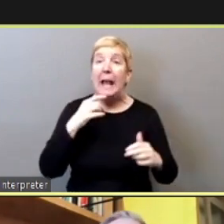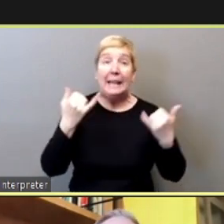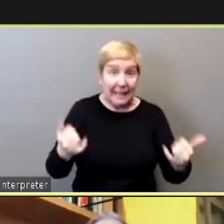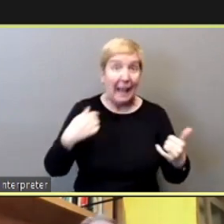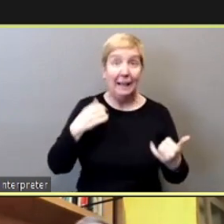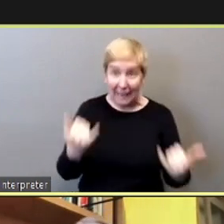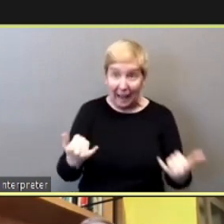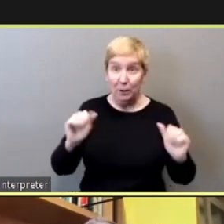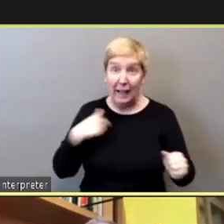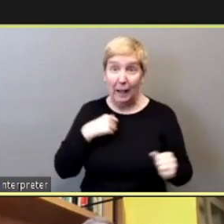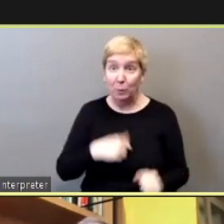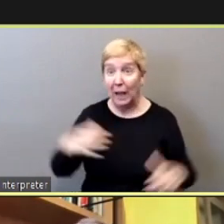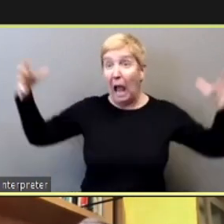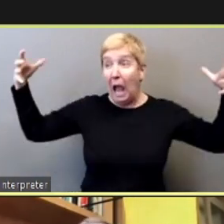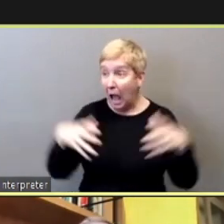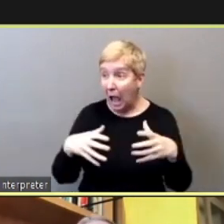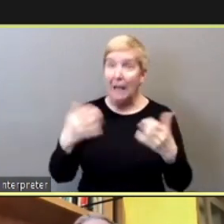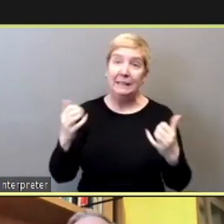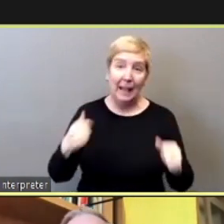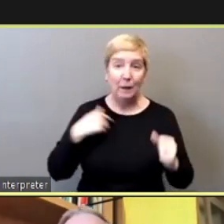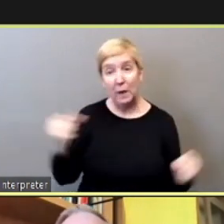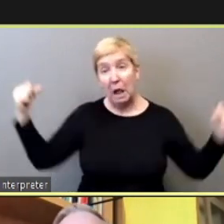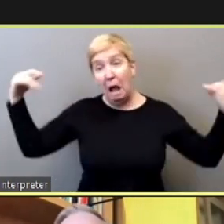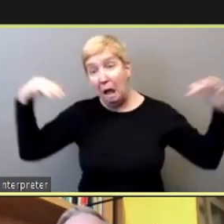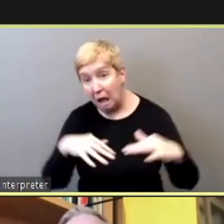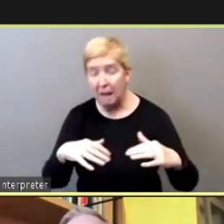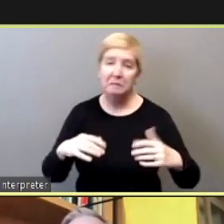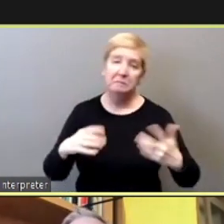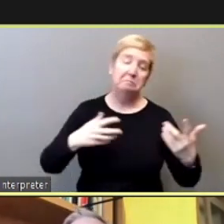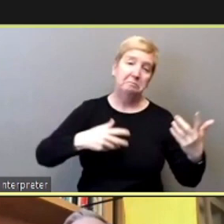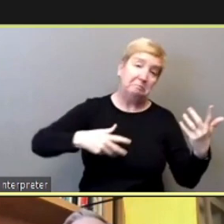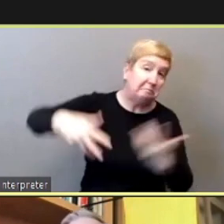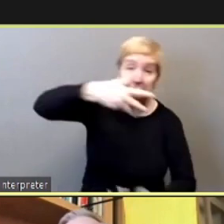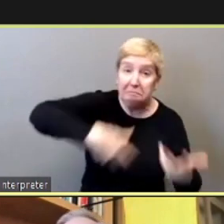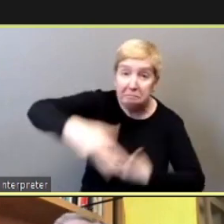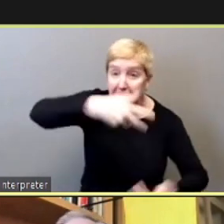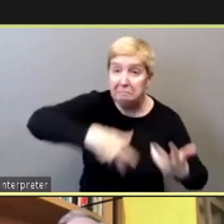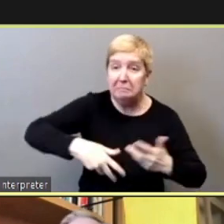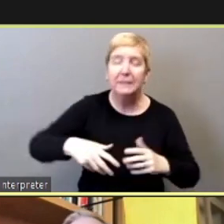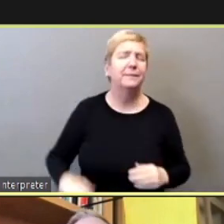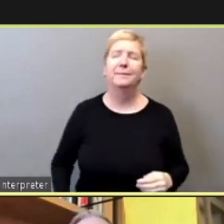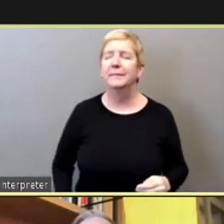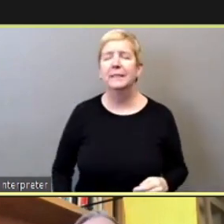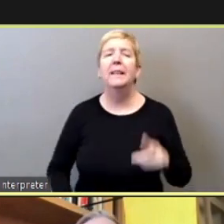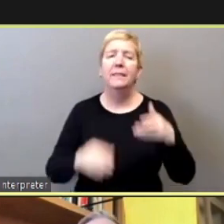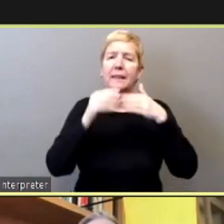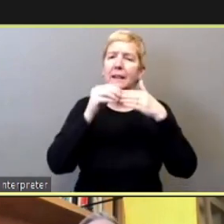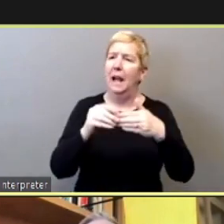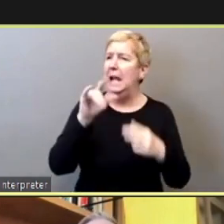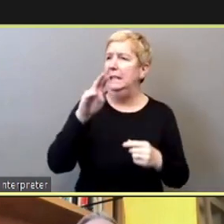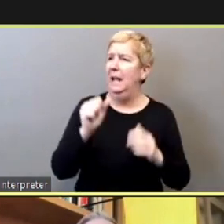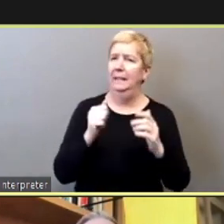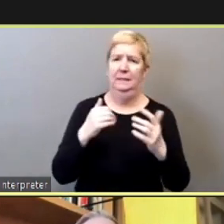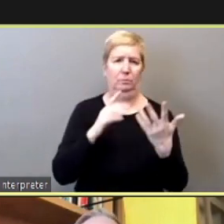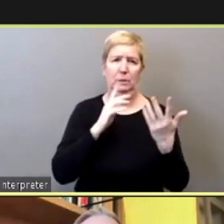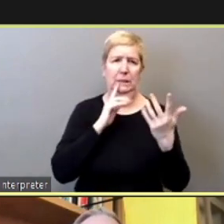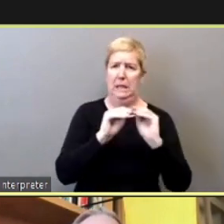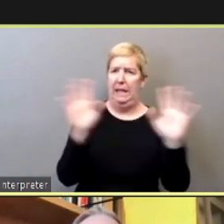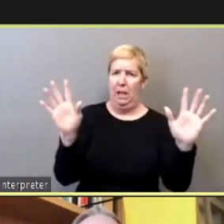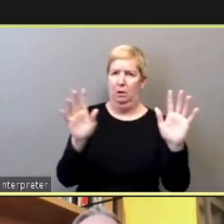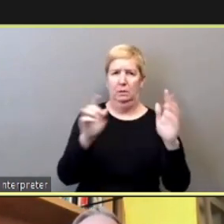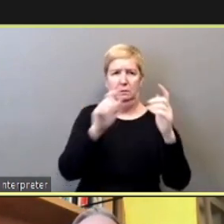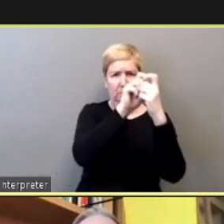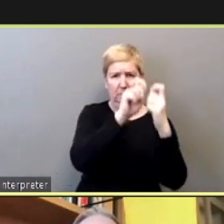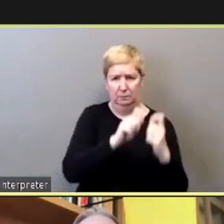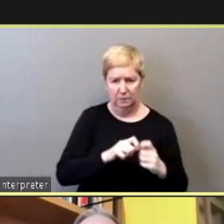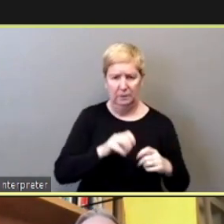can we, open up this sort of part of society? And the guidelines are very detailed, very clear, and please make reference to them. They're on